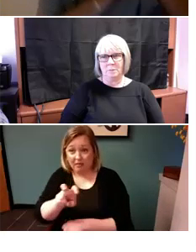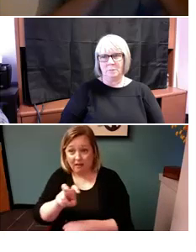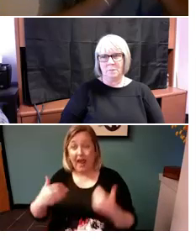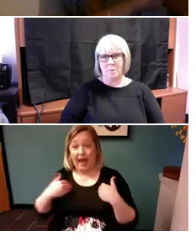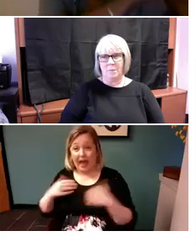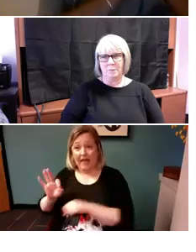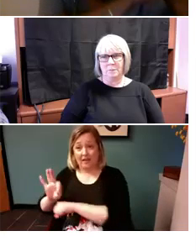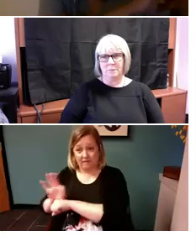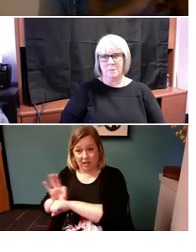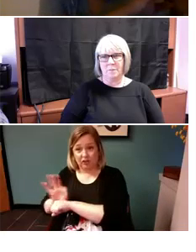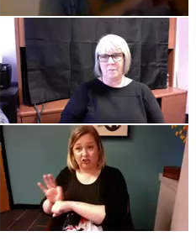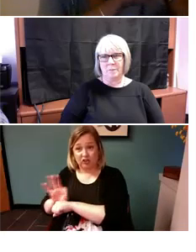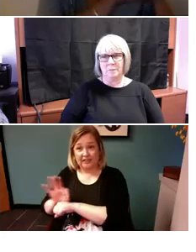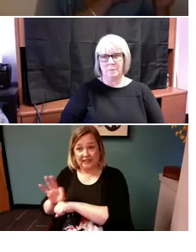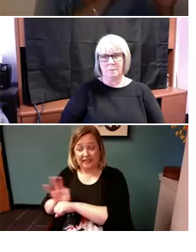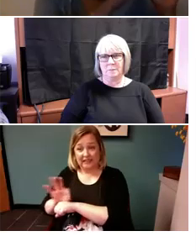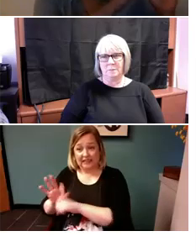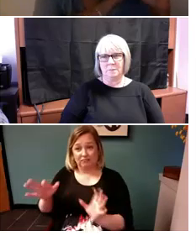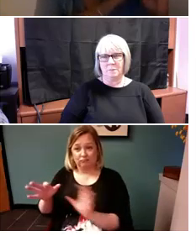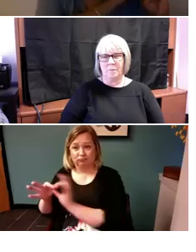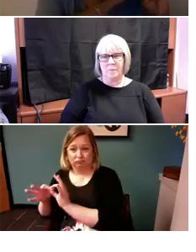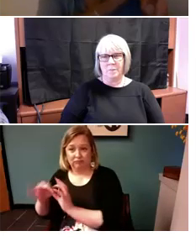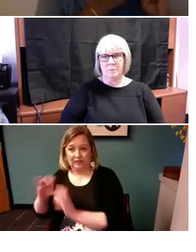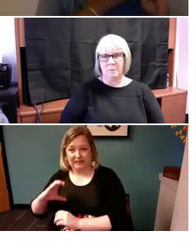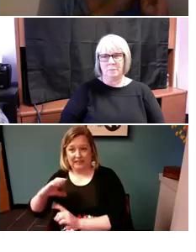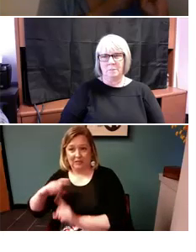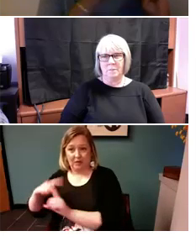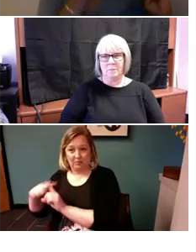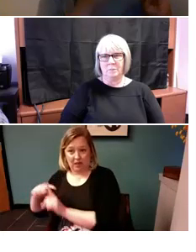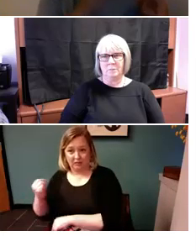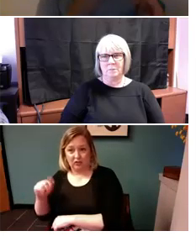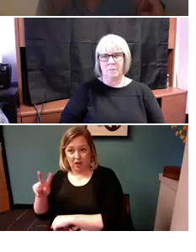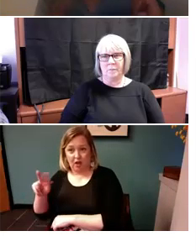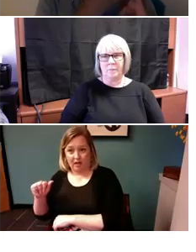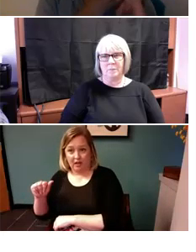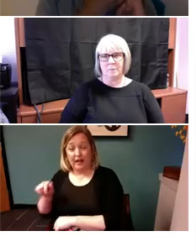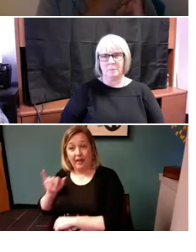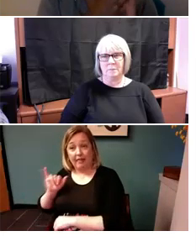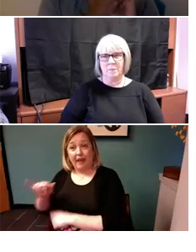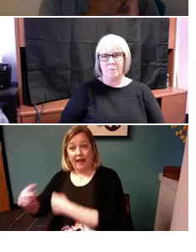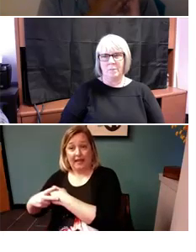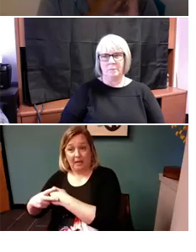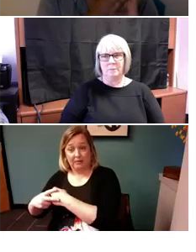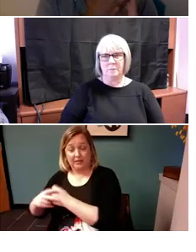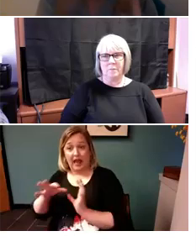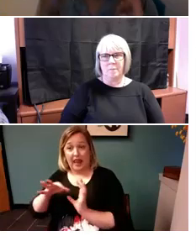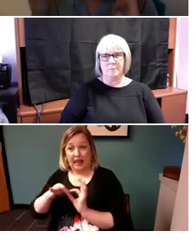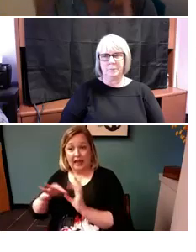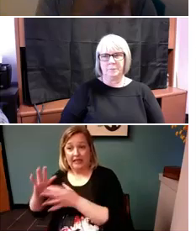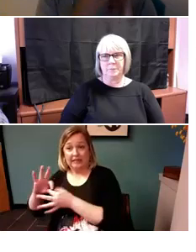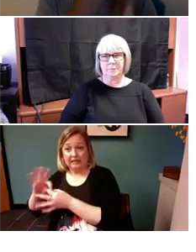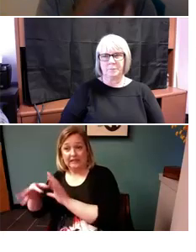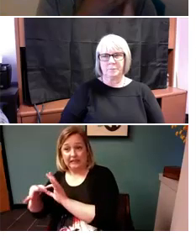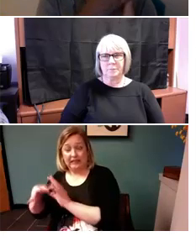C++ or Java or whatever that basically maintains a linked list. However, we defined a linked list in